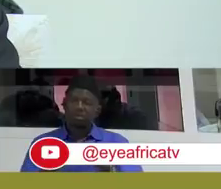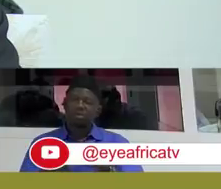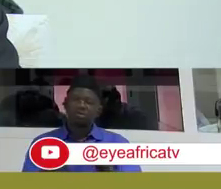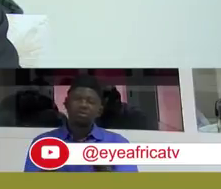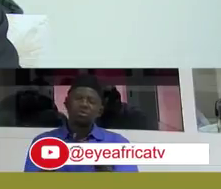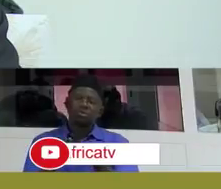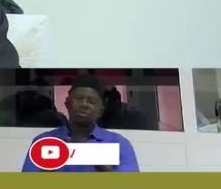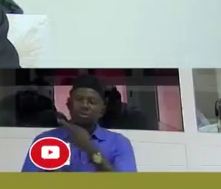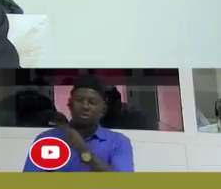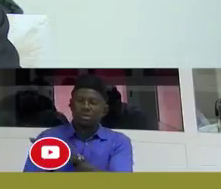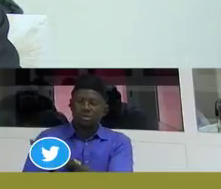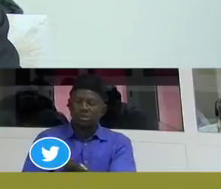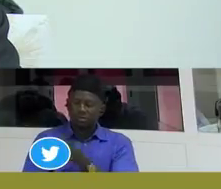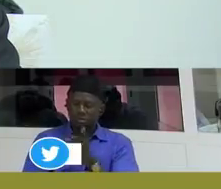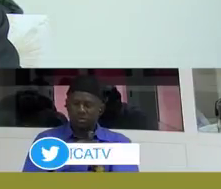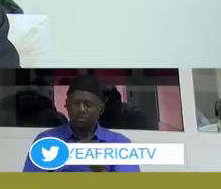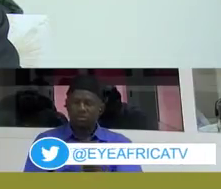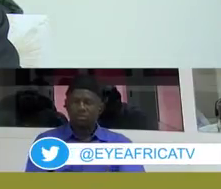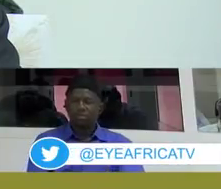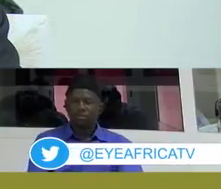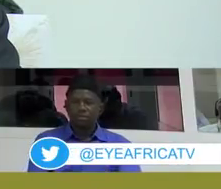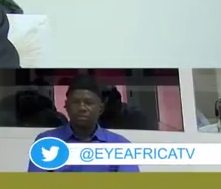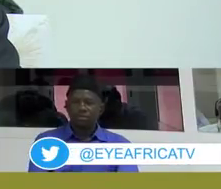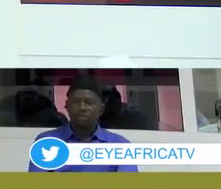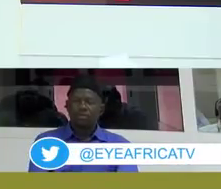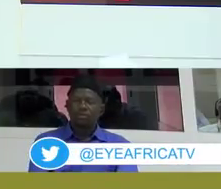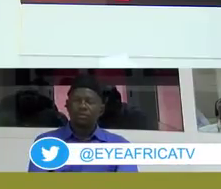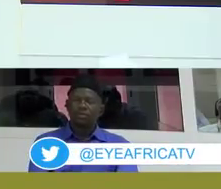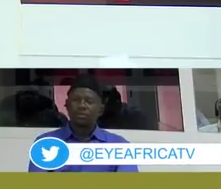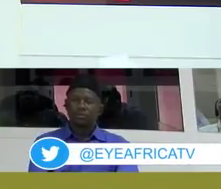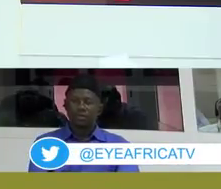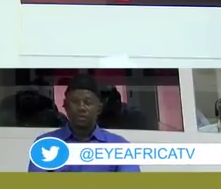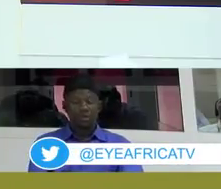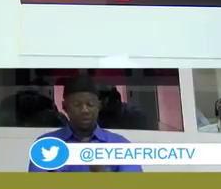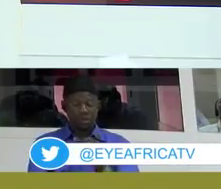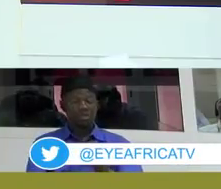religion. This is exactly what he did.